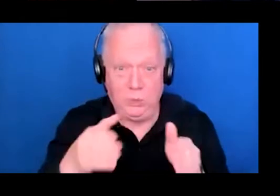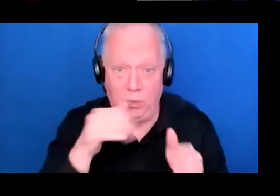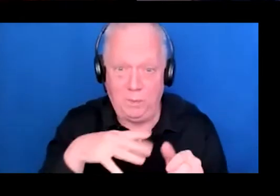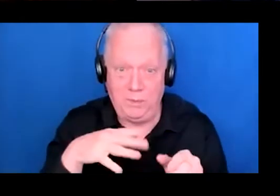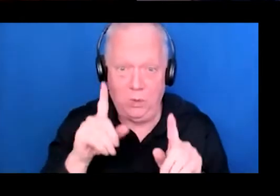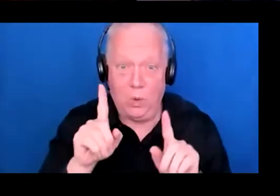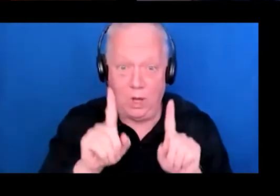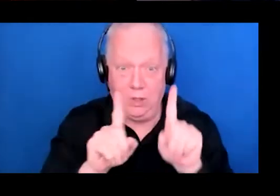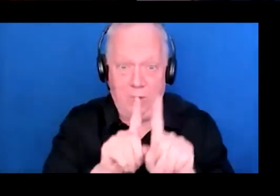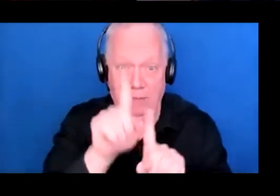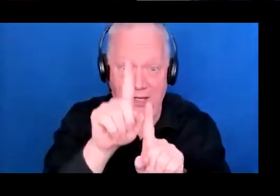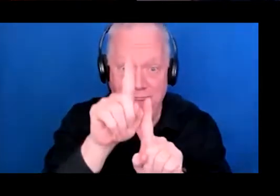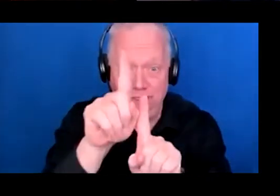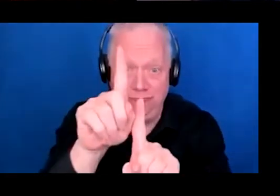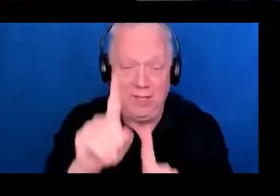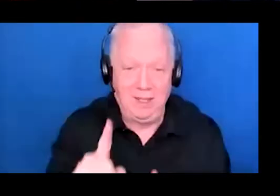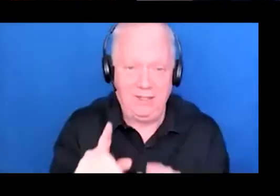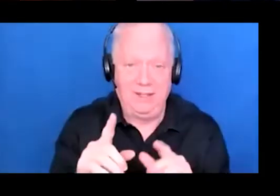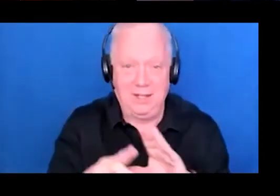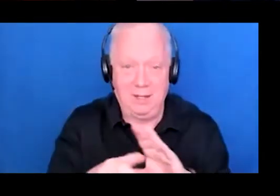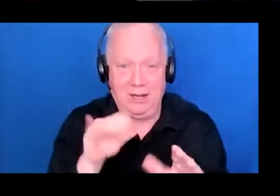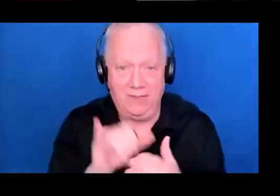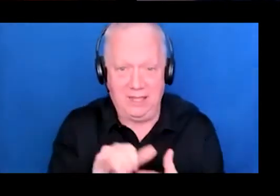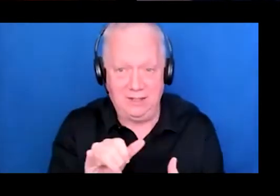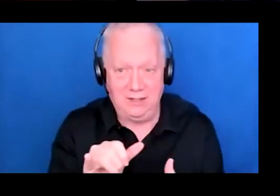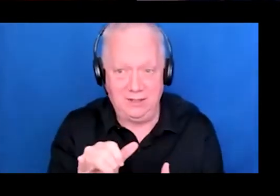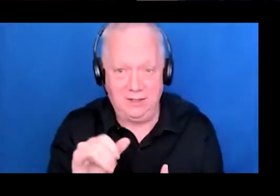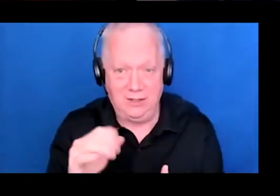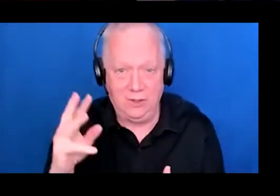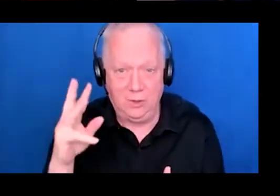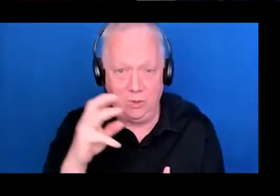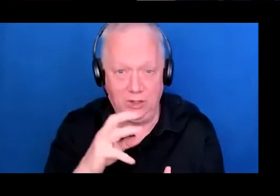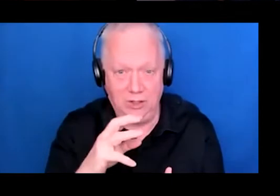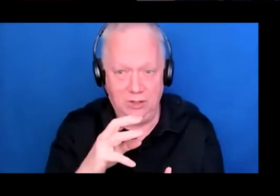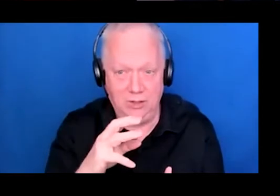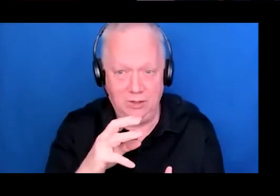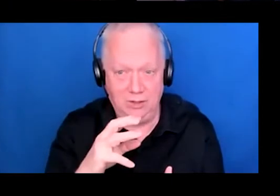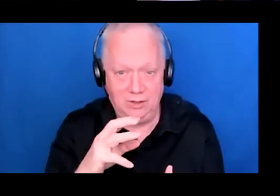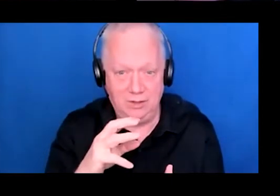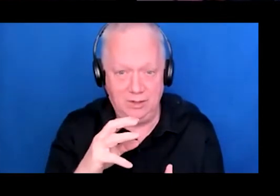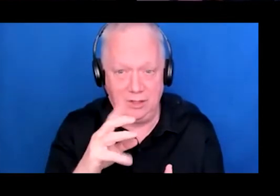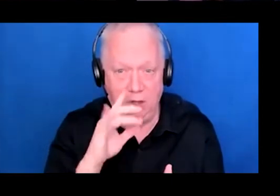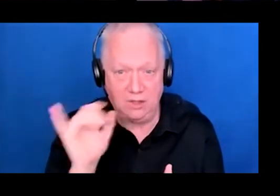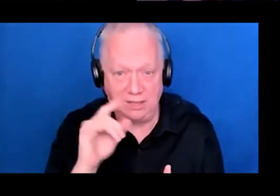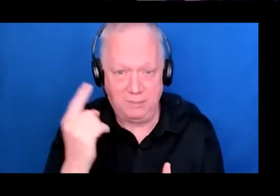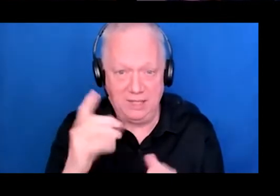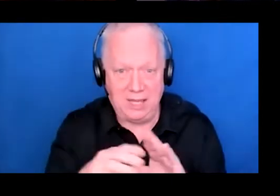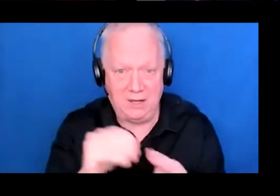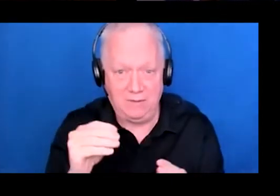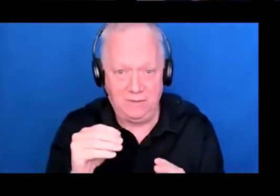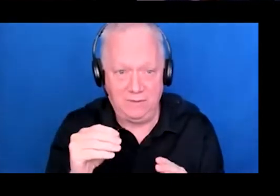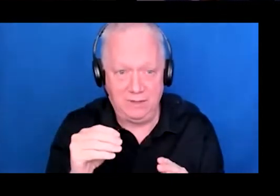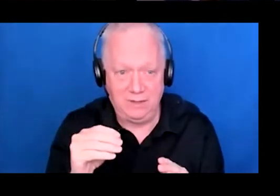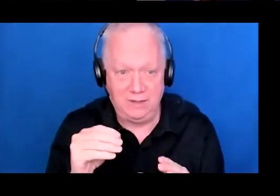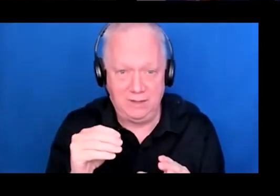walking with me, coming out of that weird Chicago hospital that looked like something out of a Terry